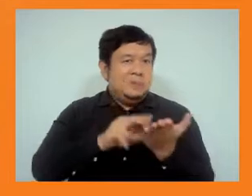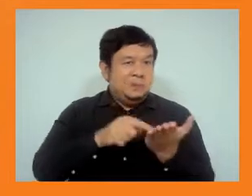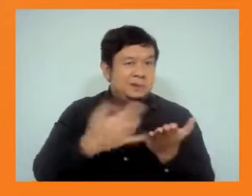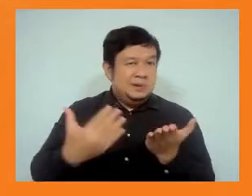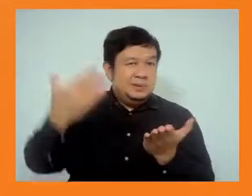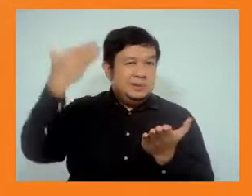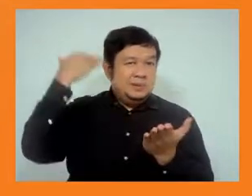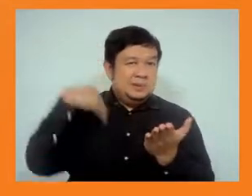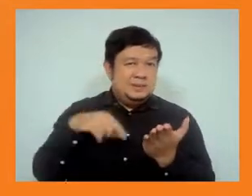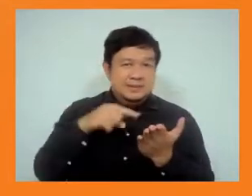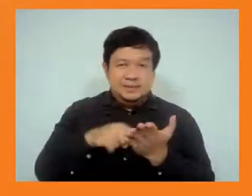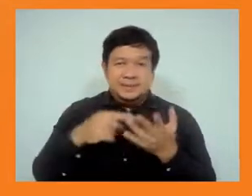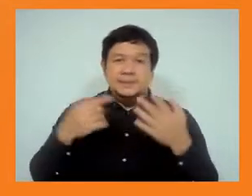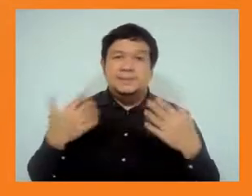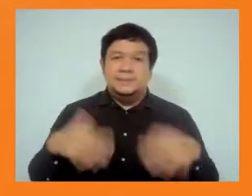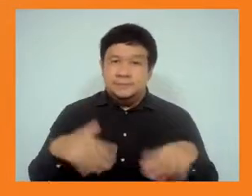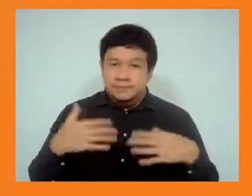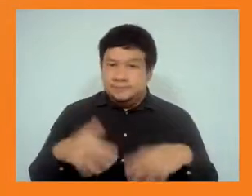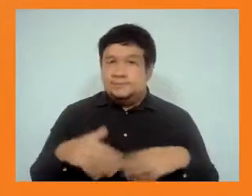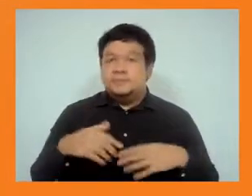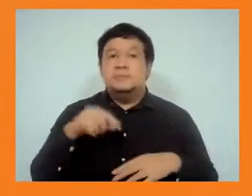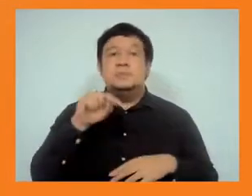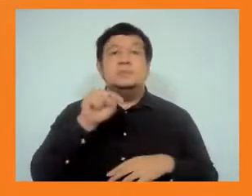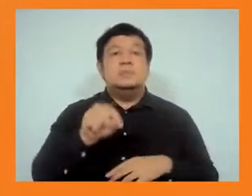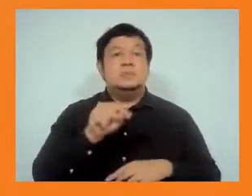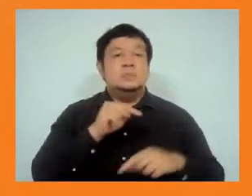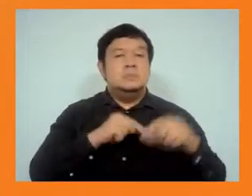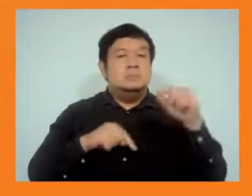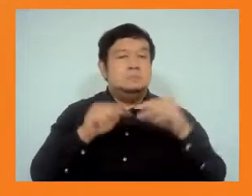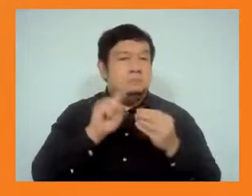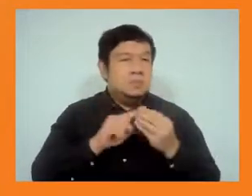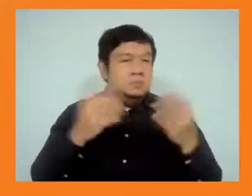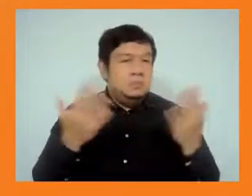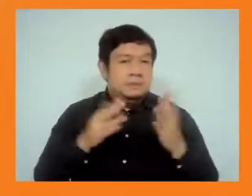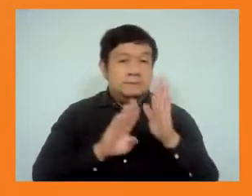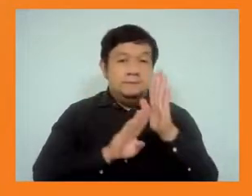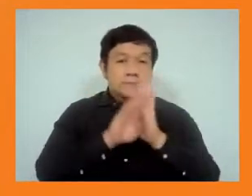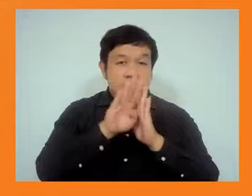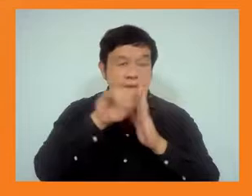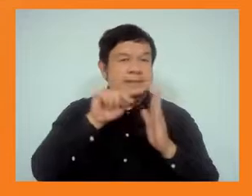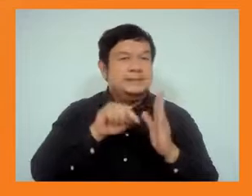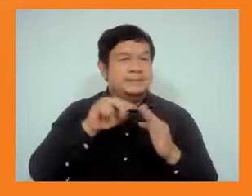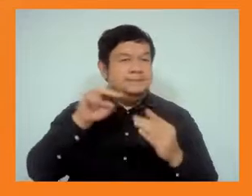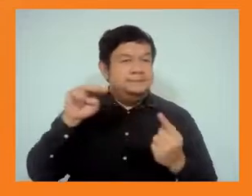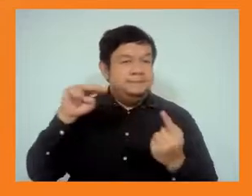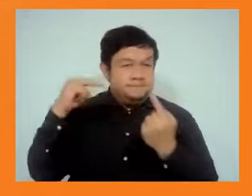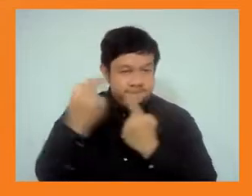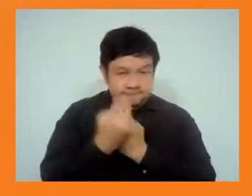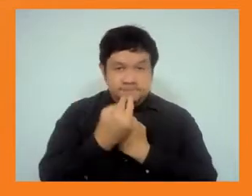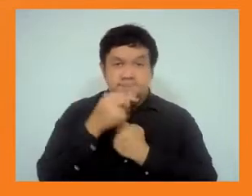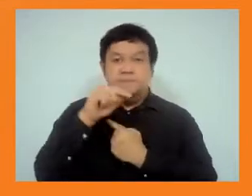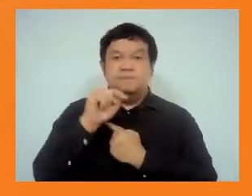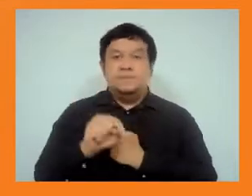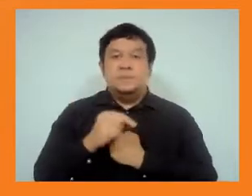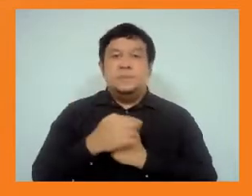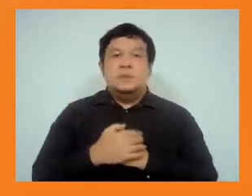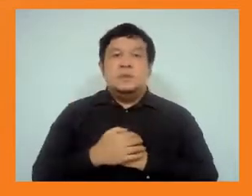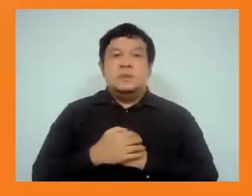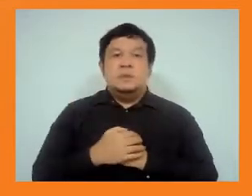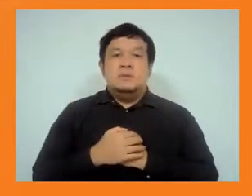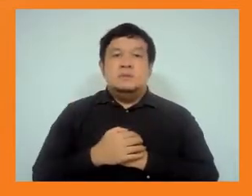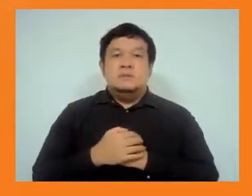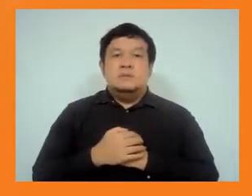his father and will forever be deprived of his love and affection. And of course, all the families are struggling to survive. We